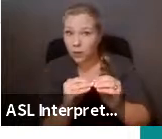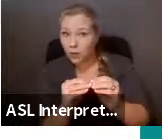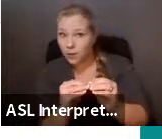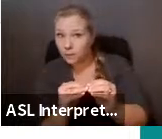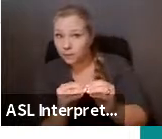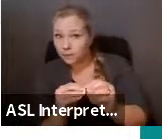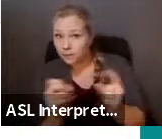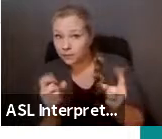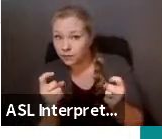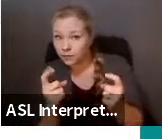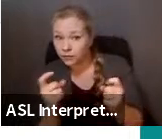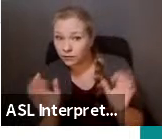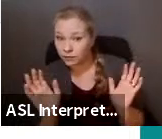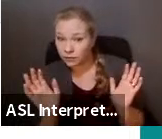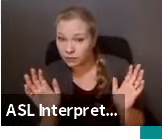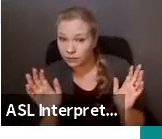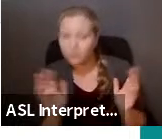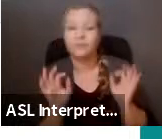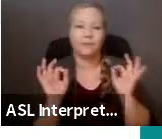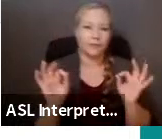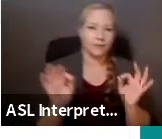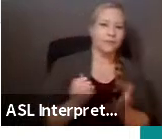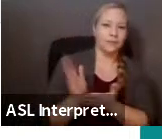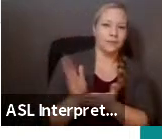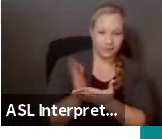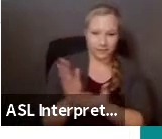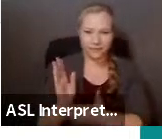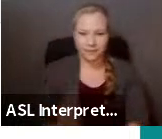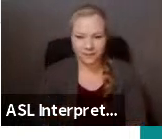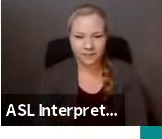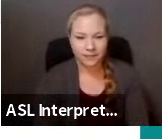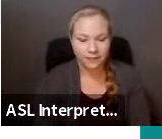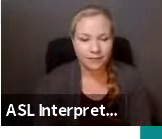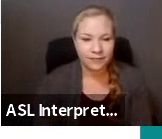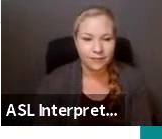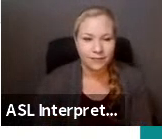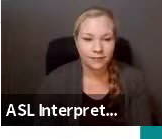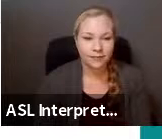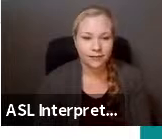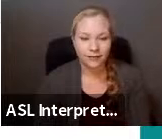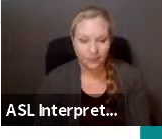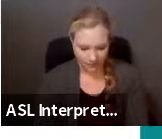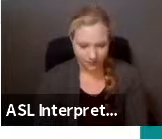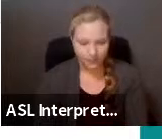All right, well, in that case, why don't we go to the next slide?